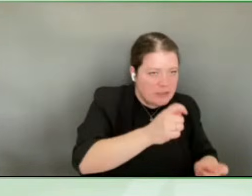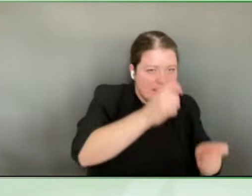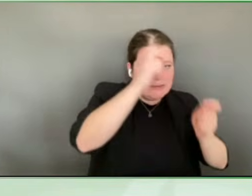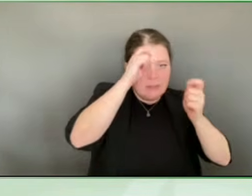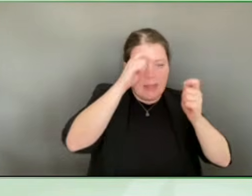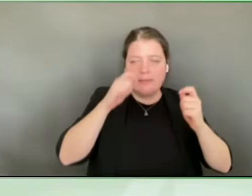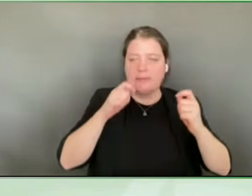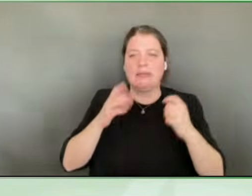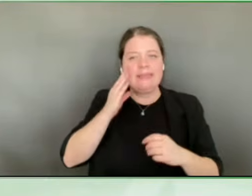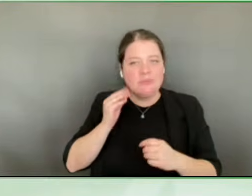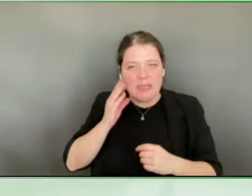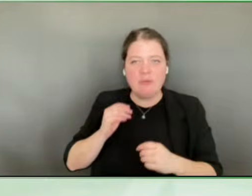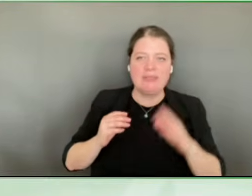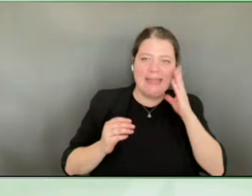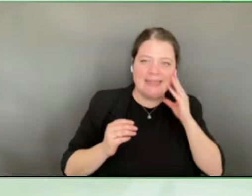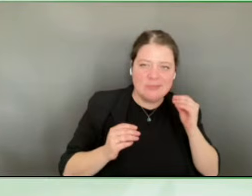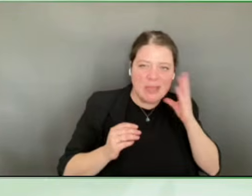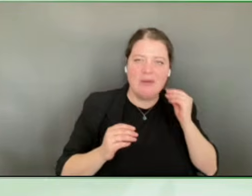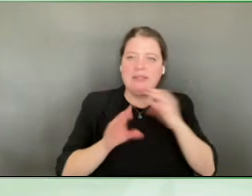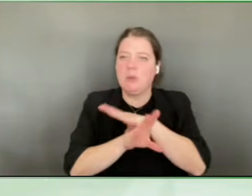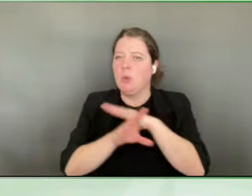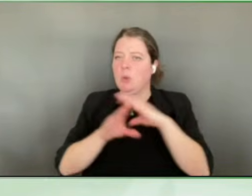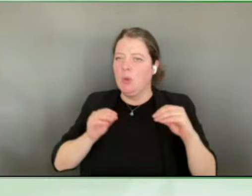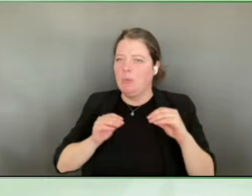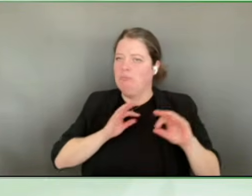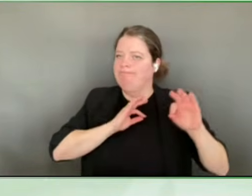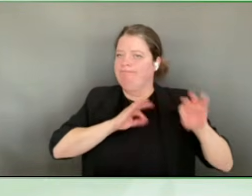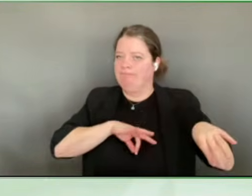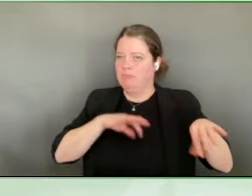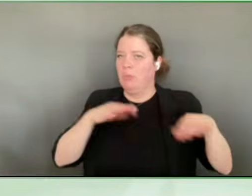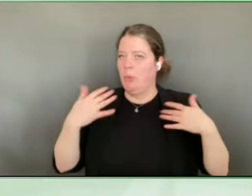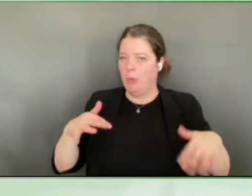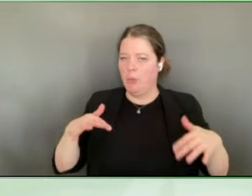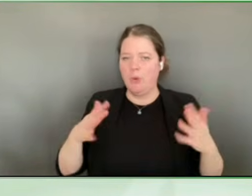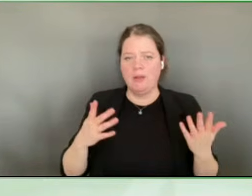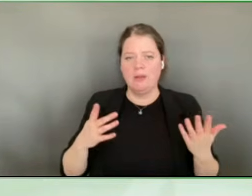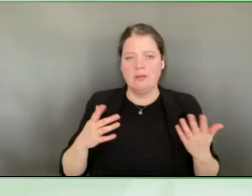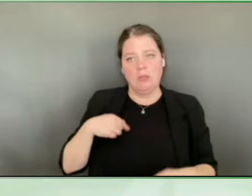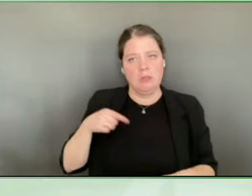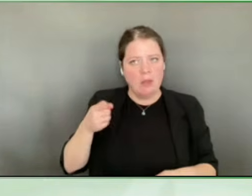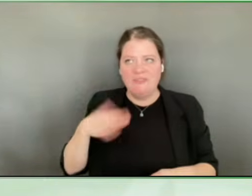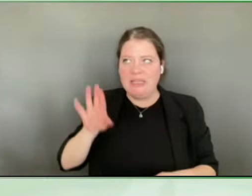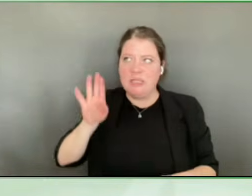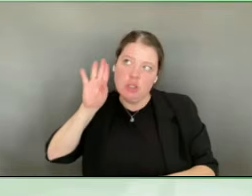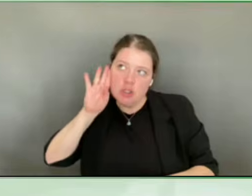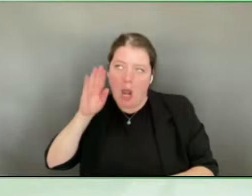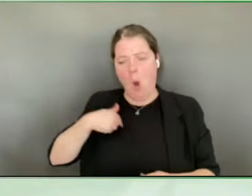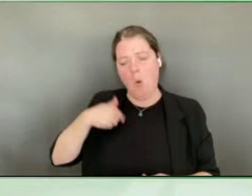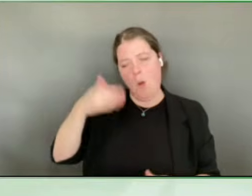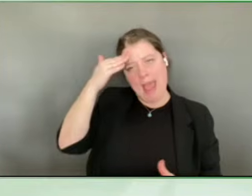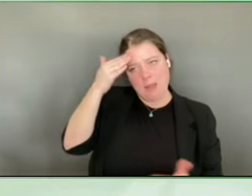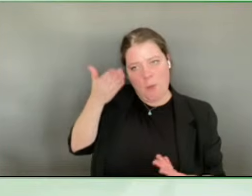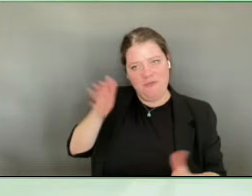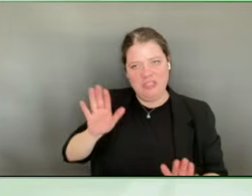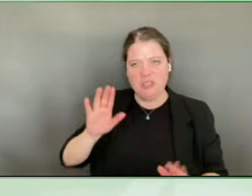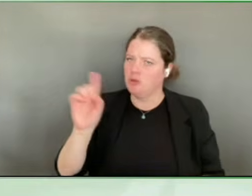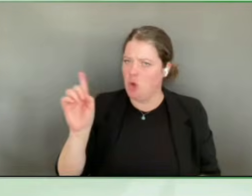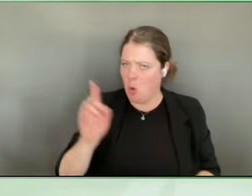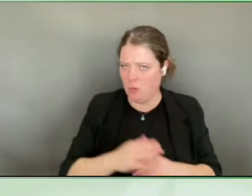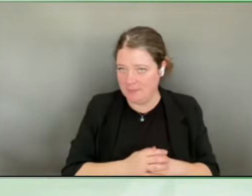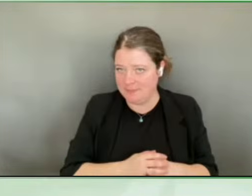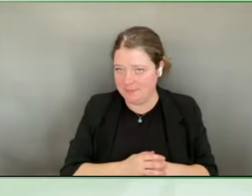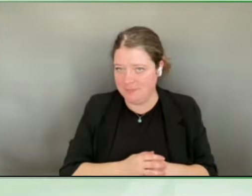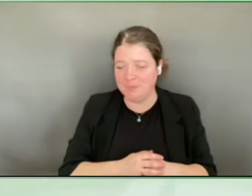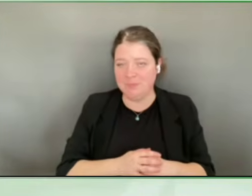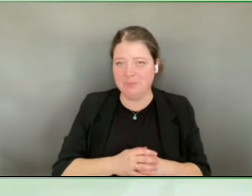and yeah, come up with solutions together and don't think you know just because you heard something. And I think we can learn. So I've been